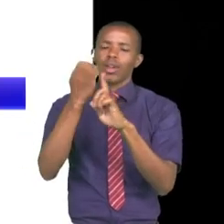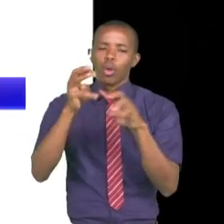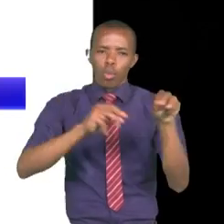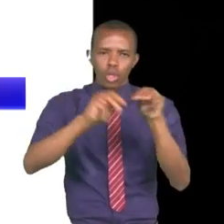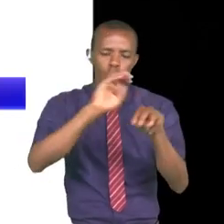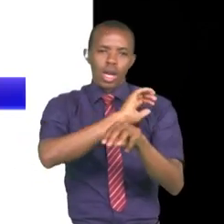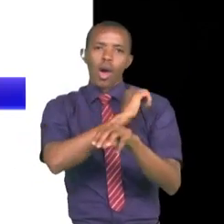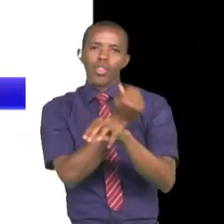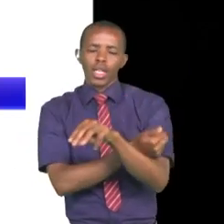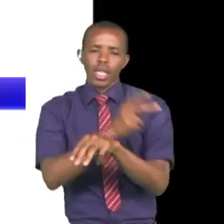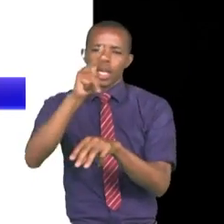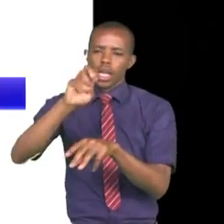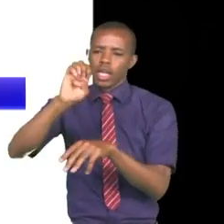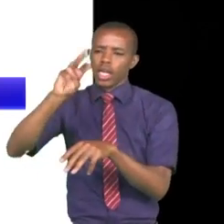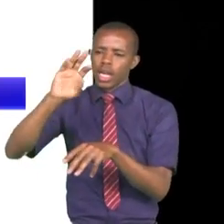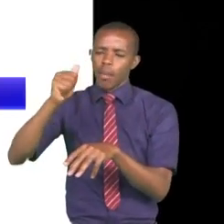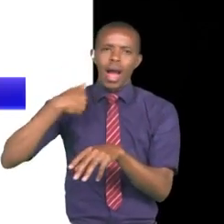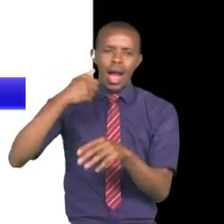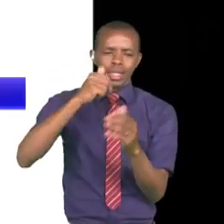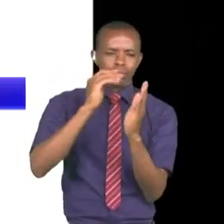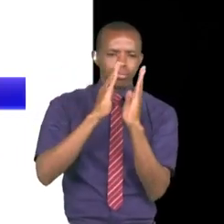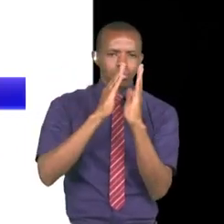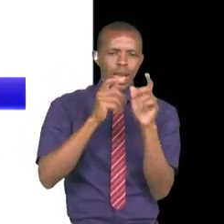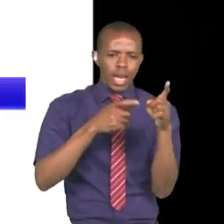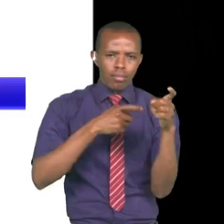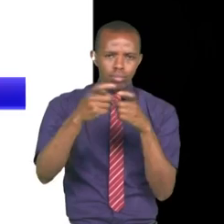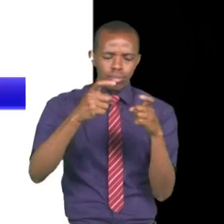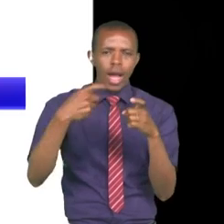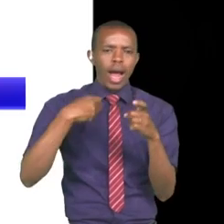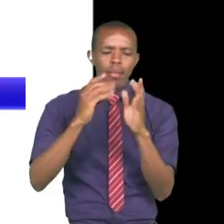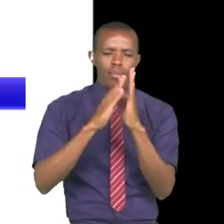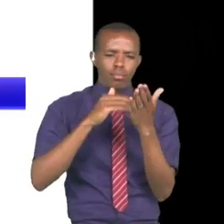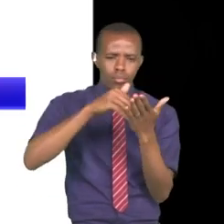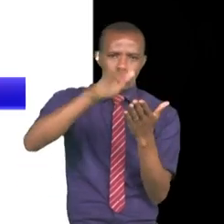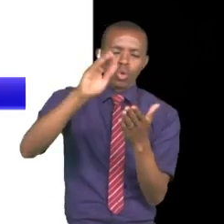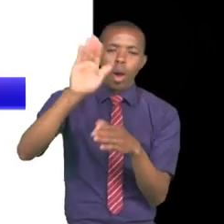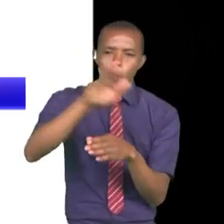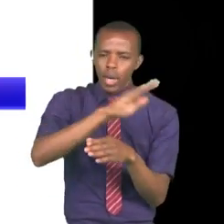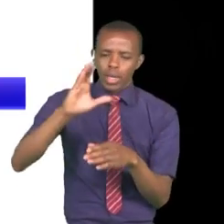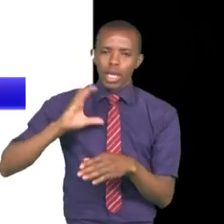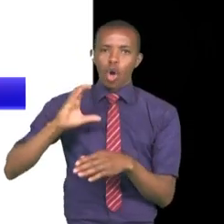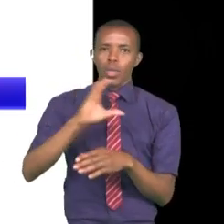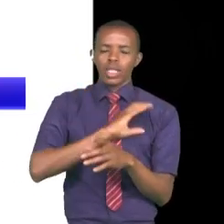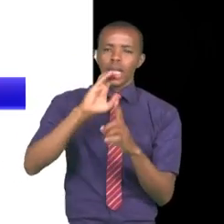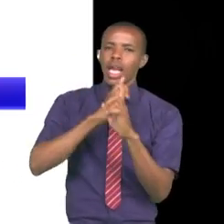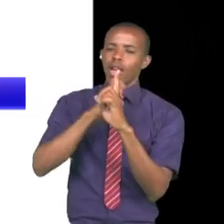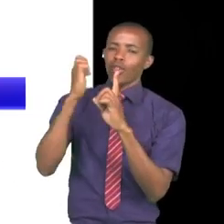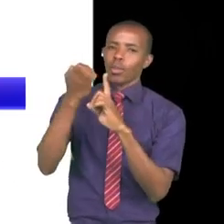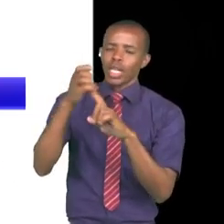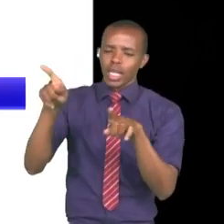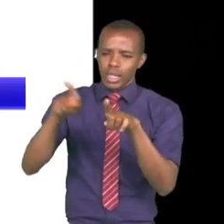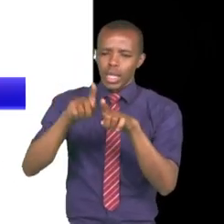Management Authority, NEMA, whose director general would later refer us to the Parliamentary Committee on Environment and